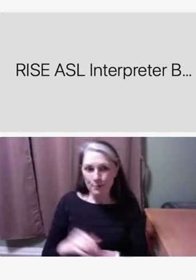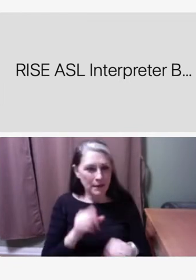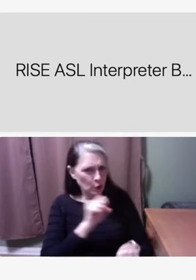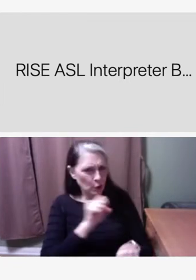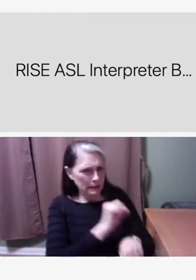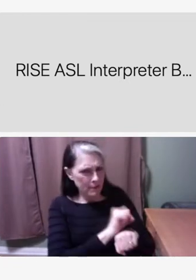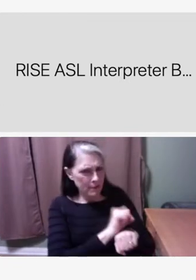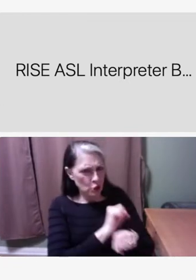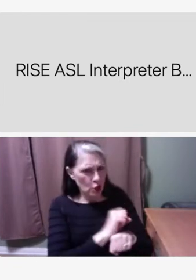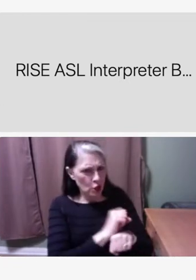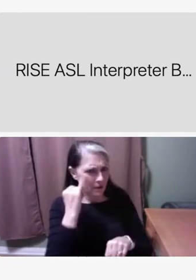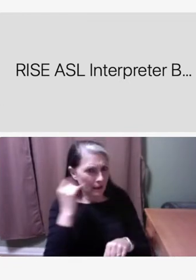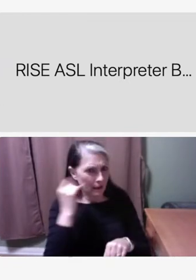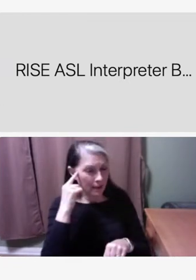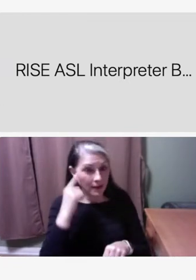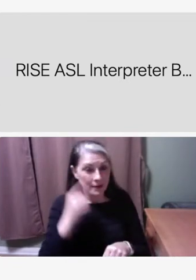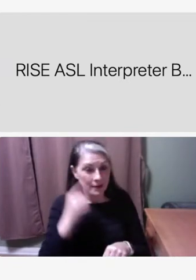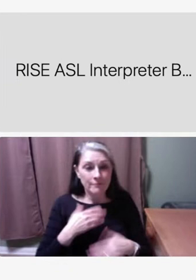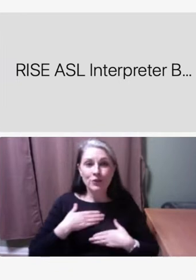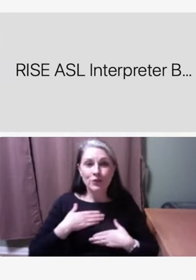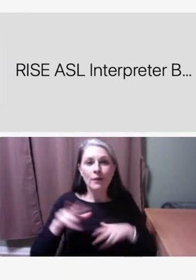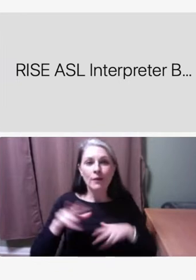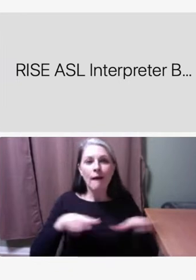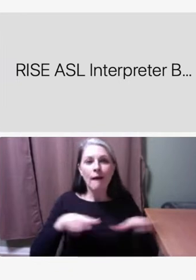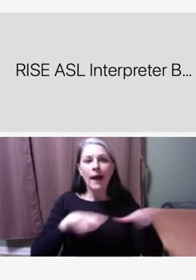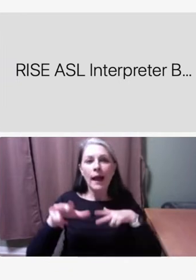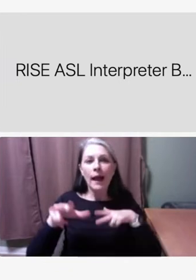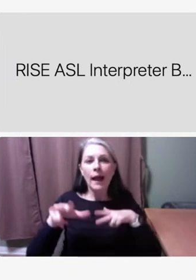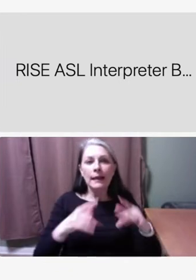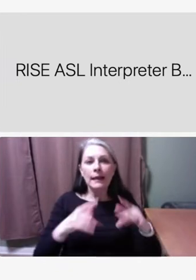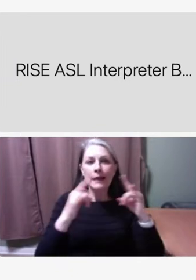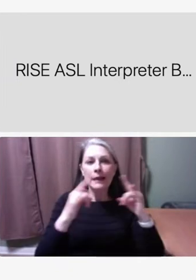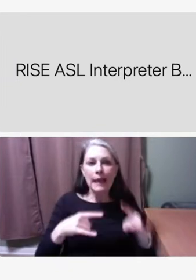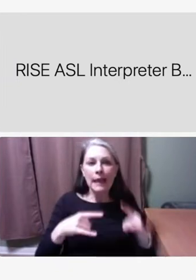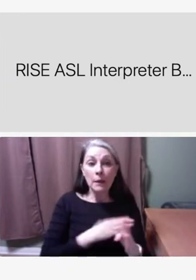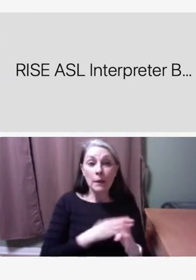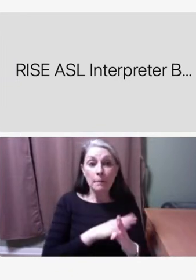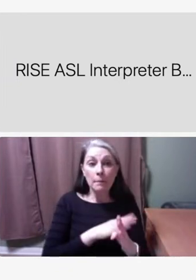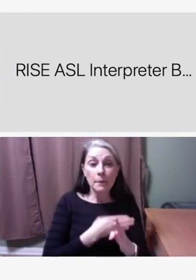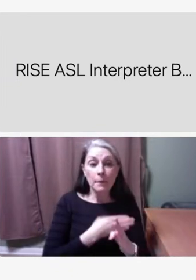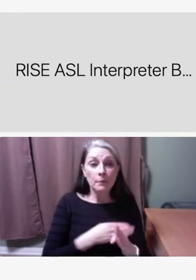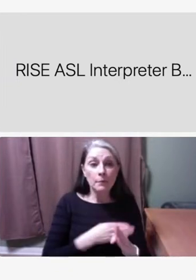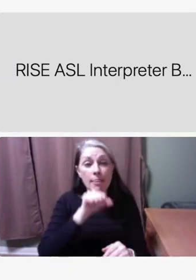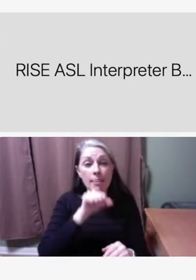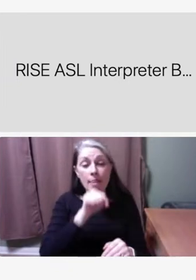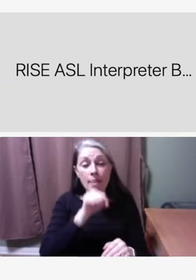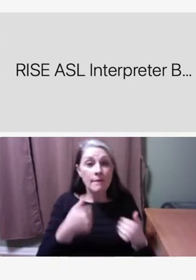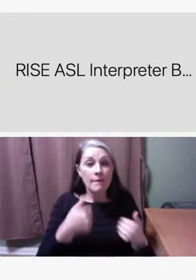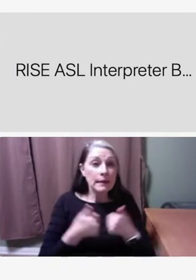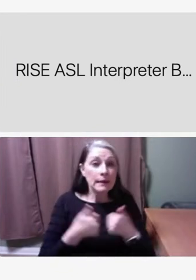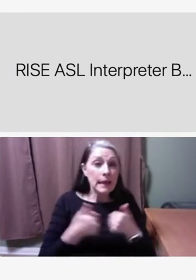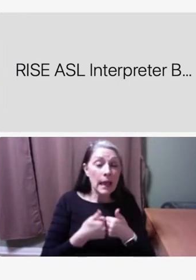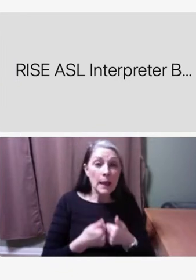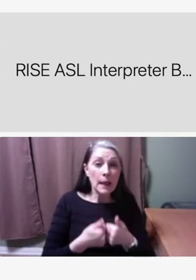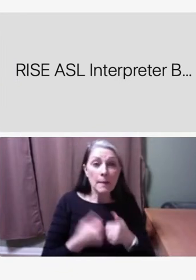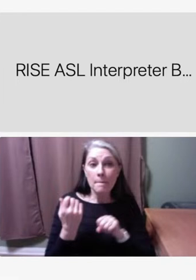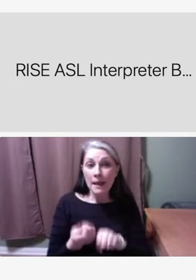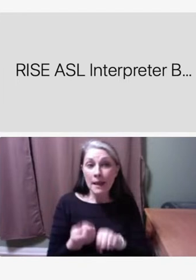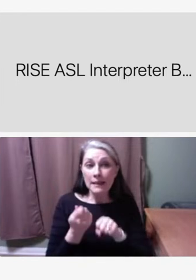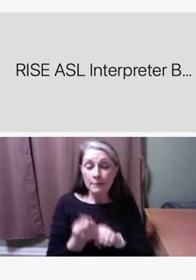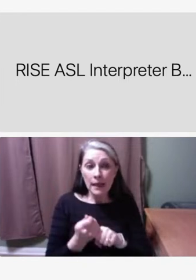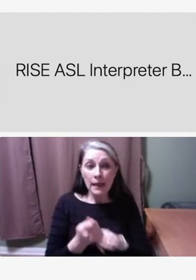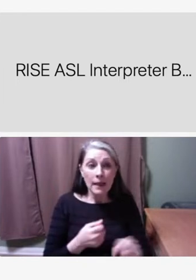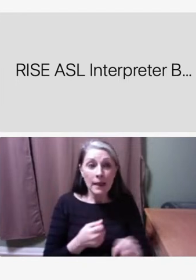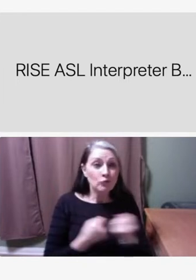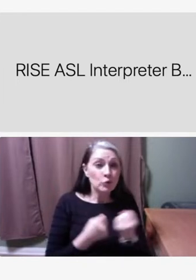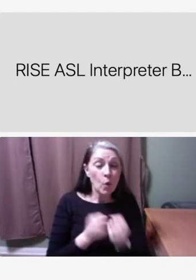hiking, camping, and music. You love the game of baseball, and you've been a LA Dodger fan for years. So I have